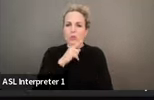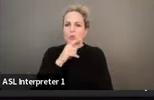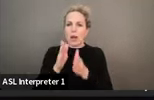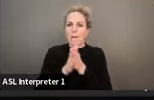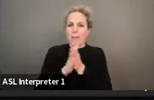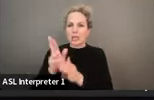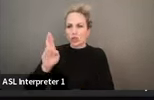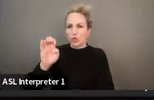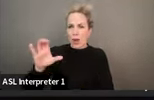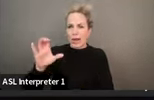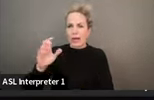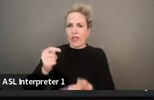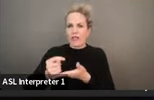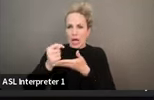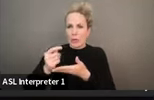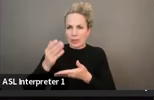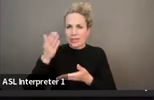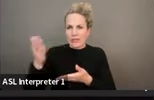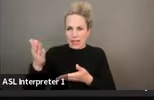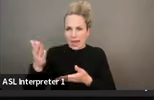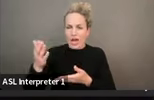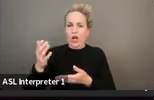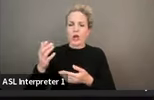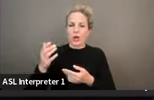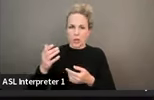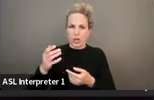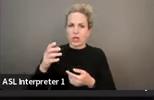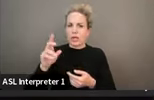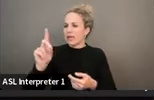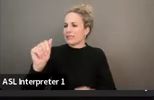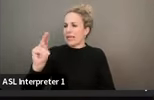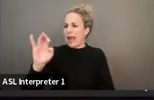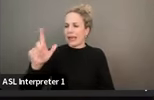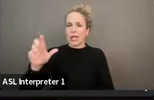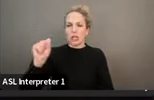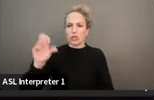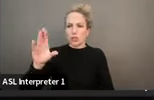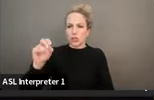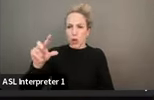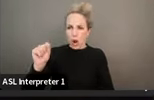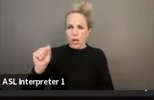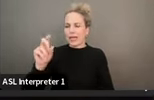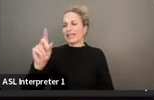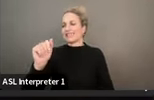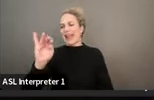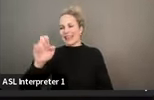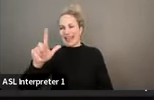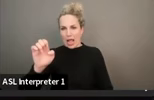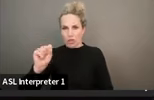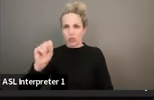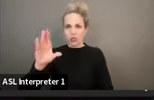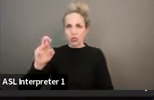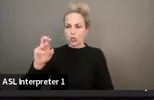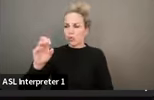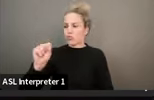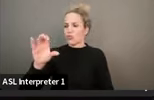recreational therapist out there. She might be on the call maybe, but Danielle Scroggs, I have to credit her work. She's building these